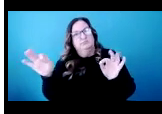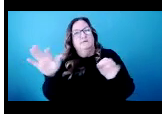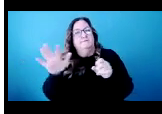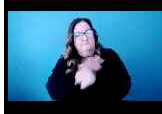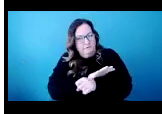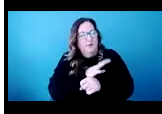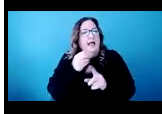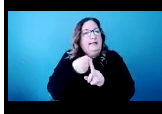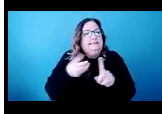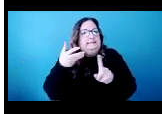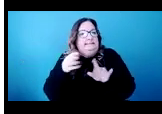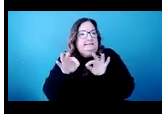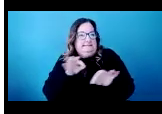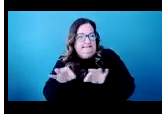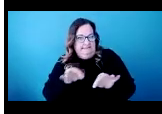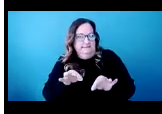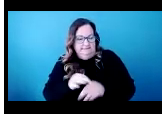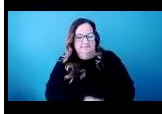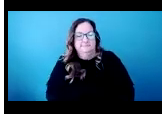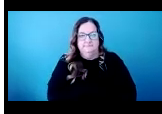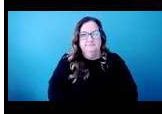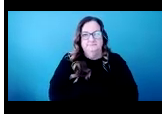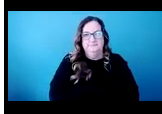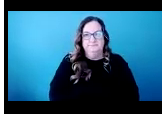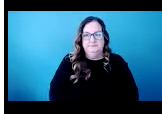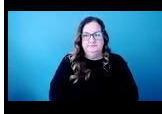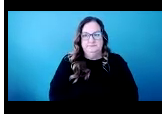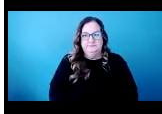if they don't understand what you're talking about.